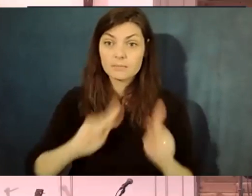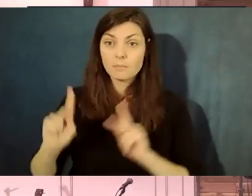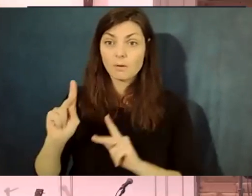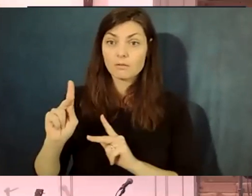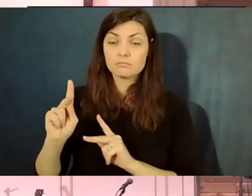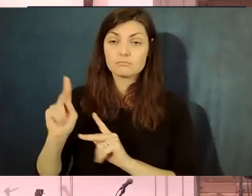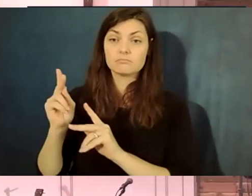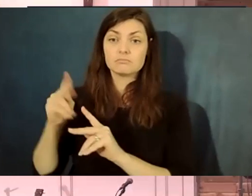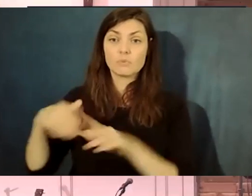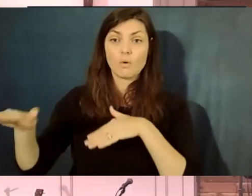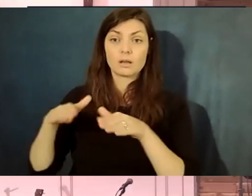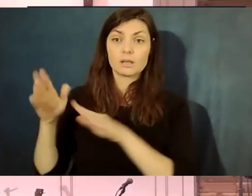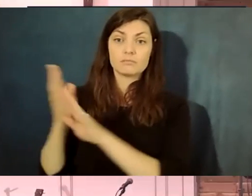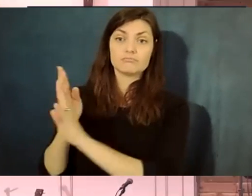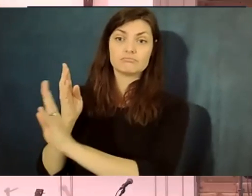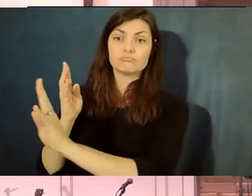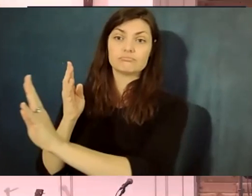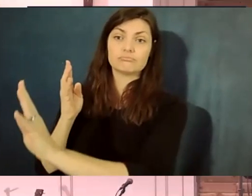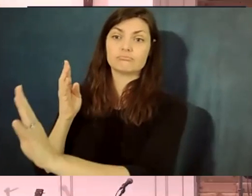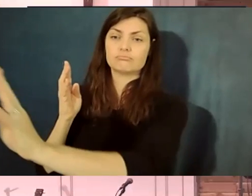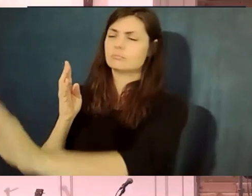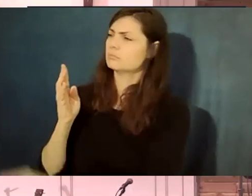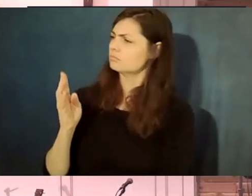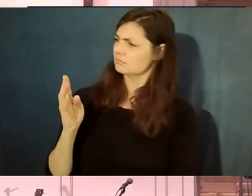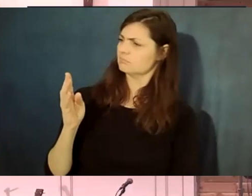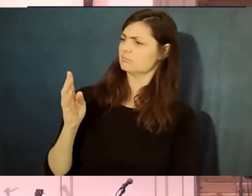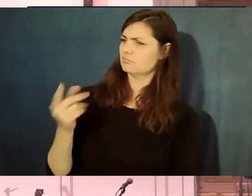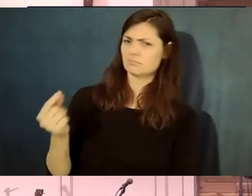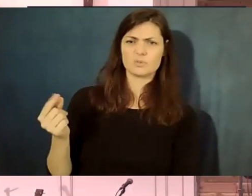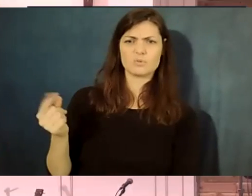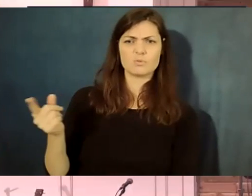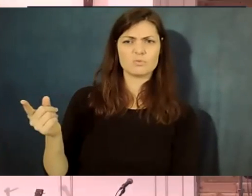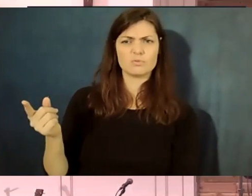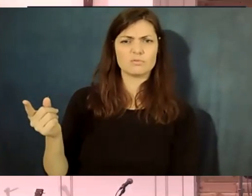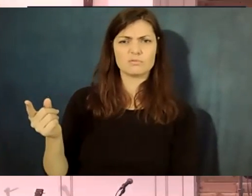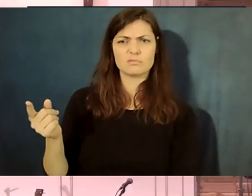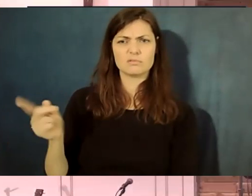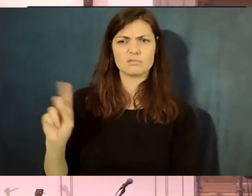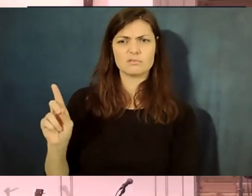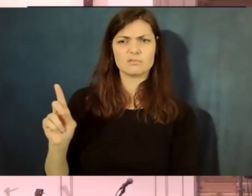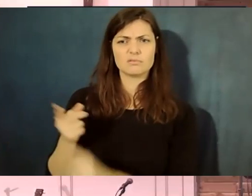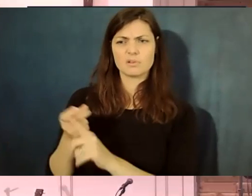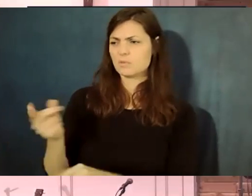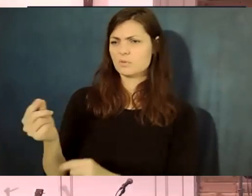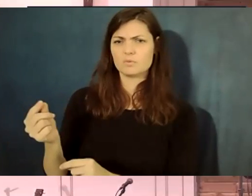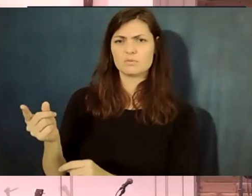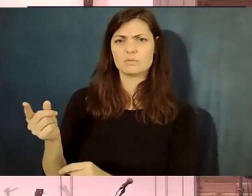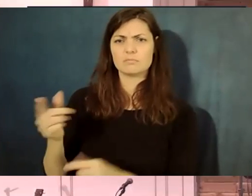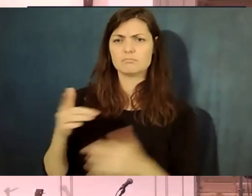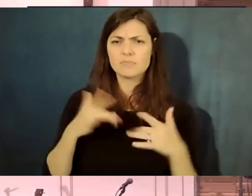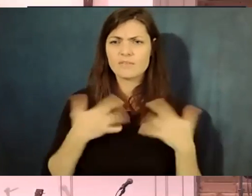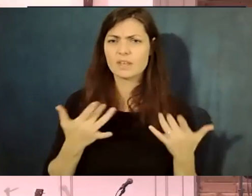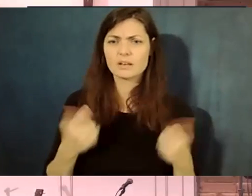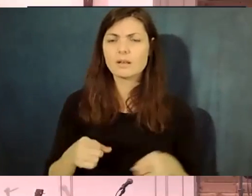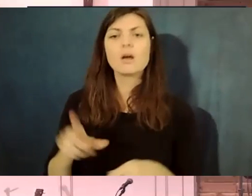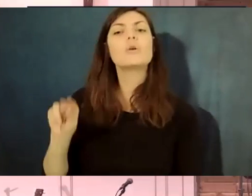the seminary housing. And I said, "What's going on? Is there some event I didn't hear about?" He said, "No." He says,